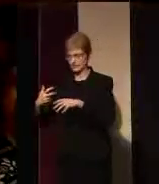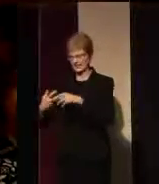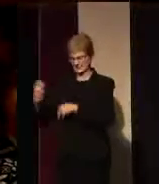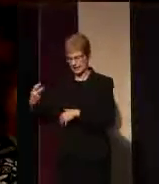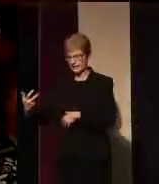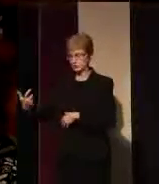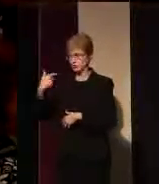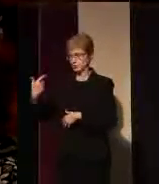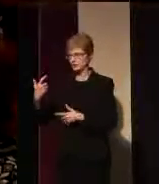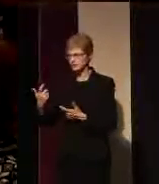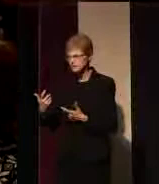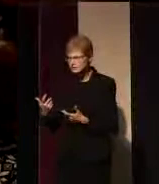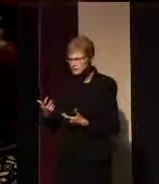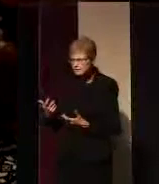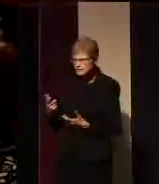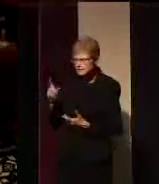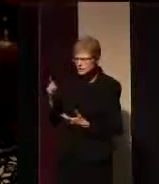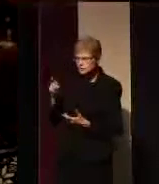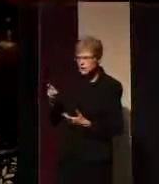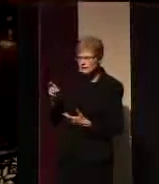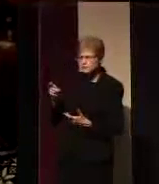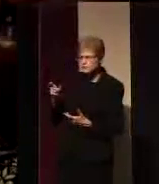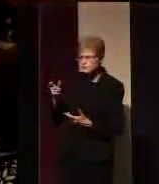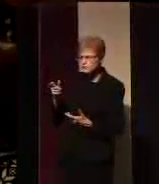like this. If you